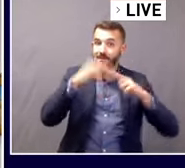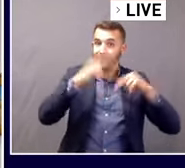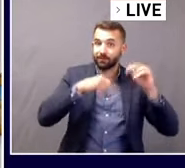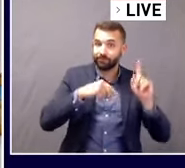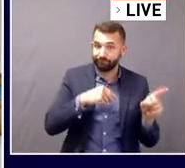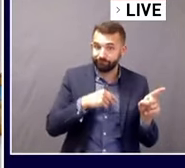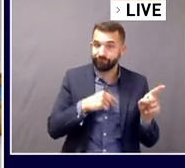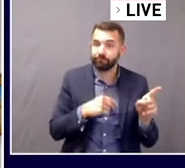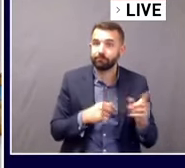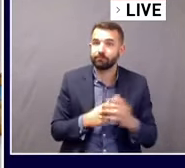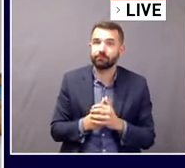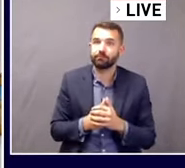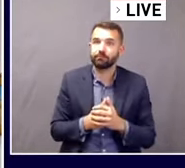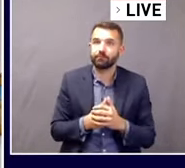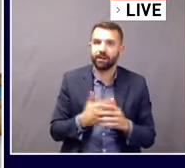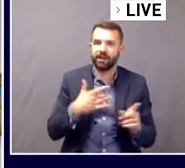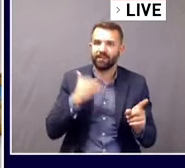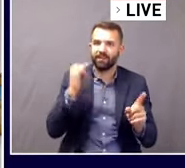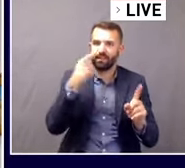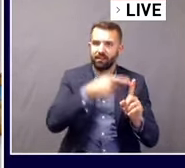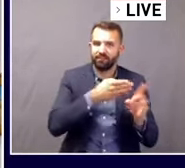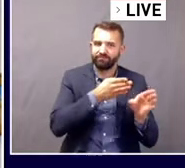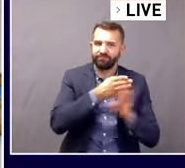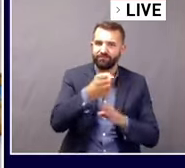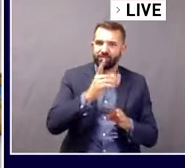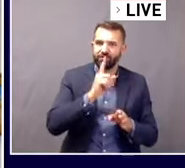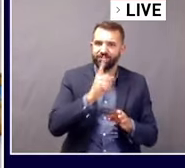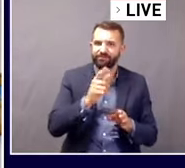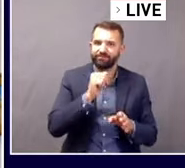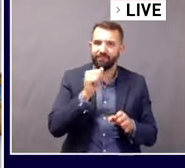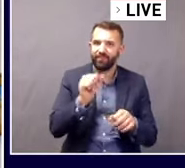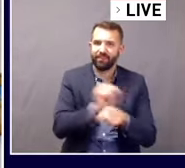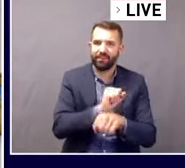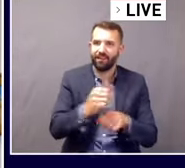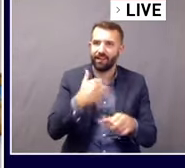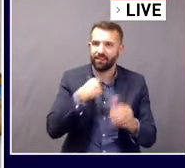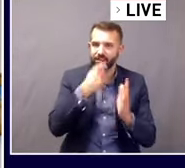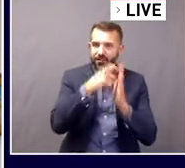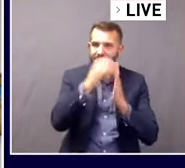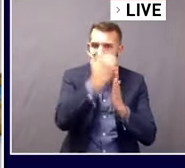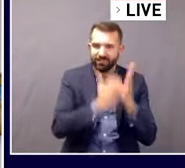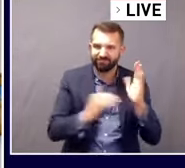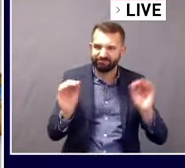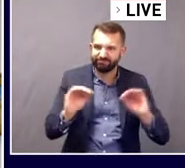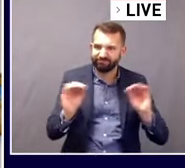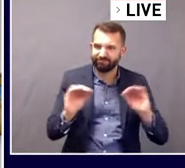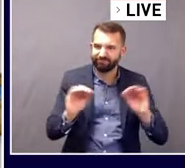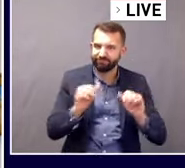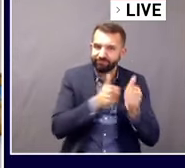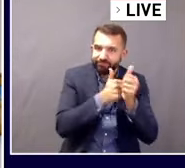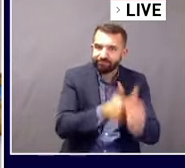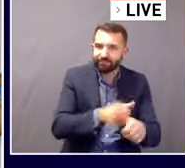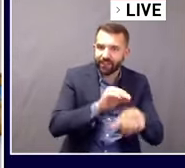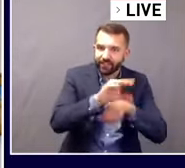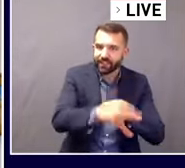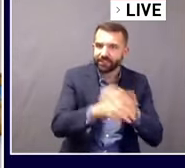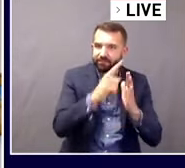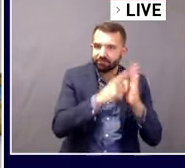the industry guidance checklist that was released in June. So first in that document,